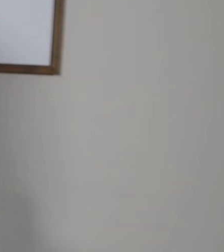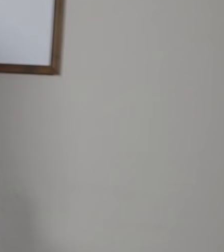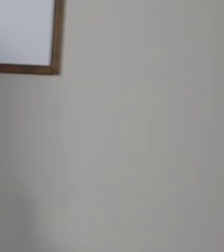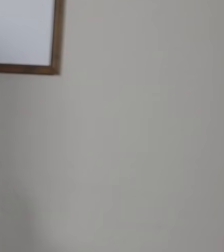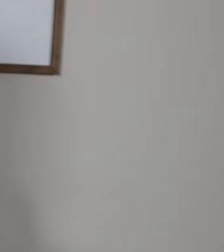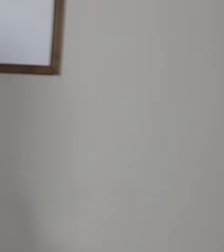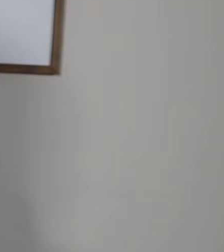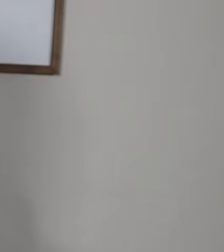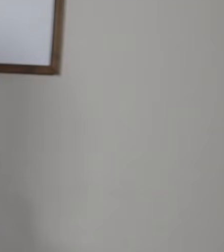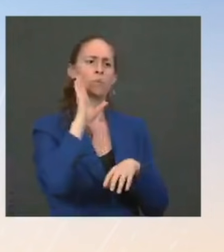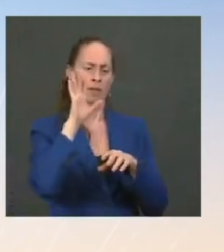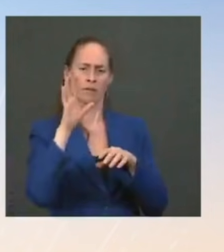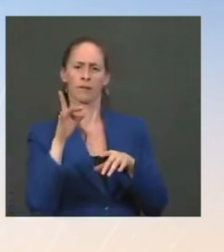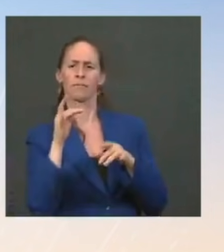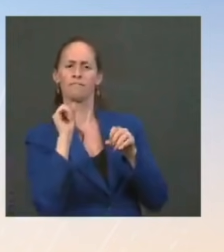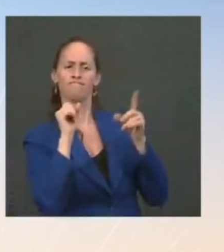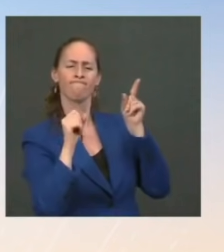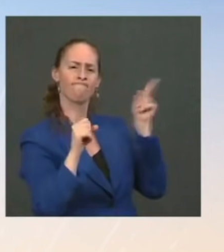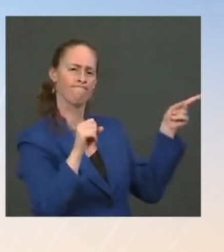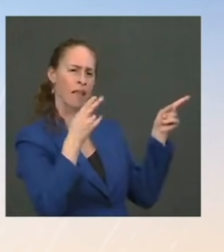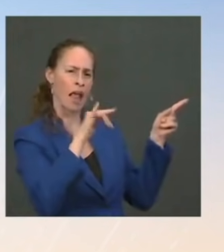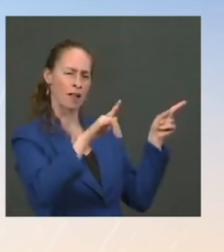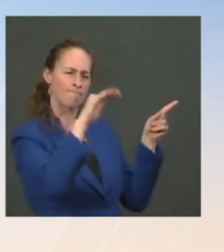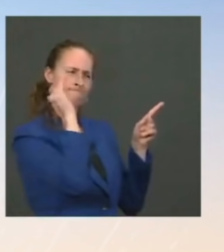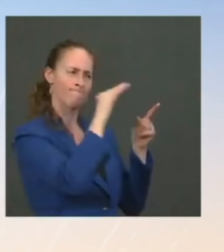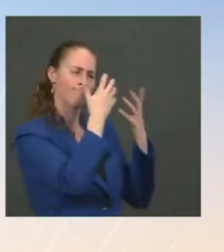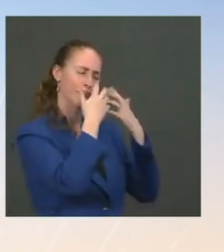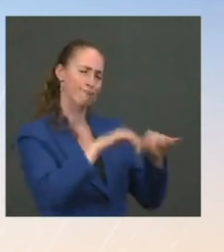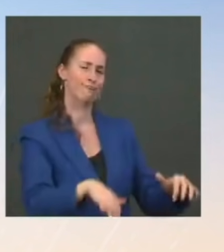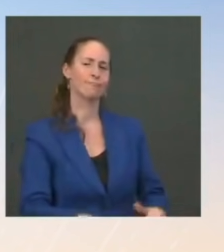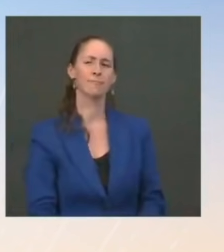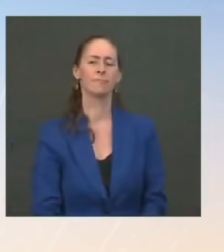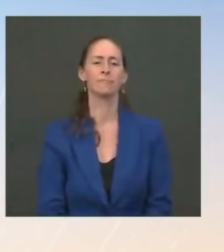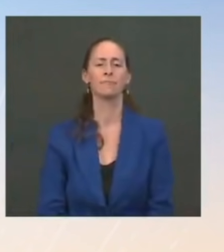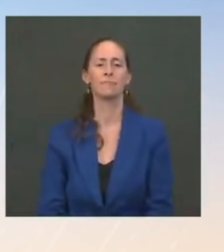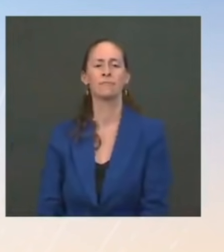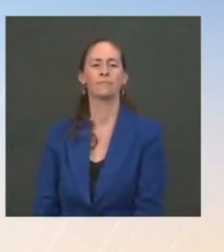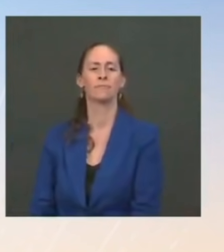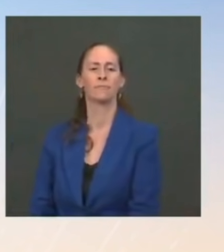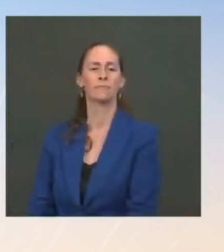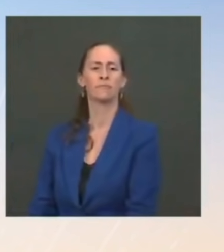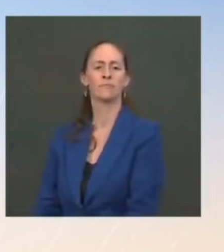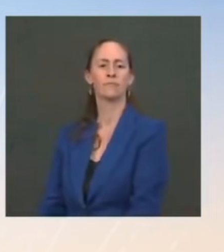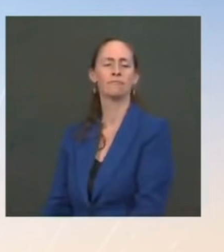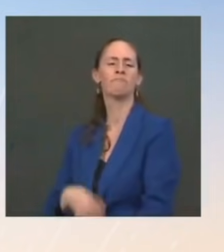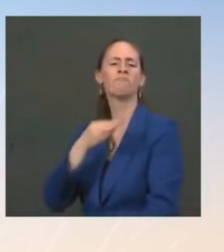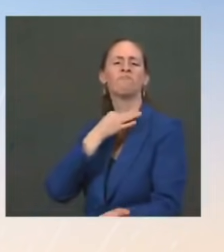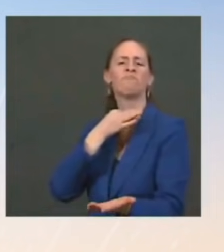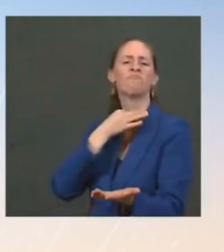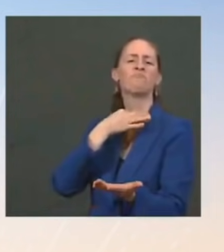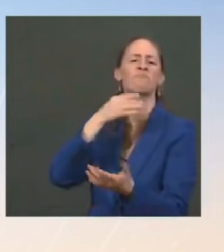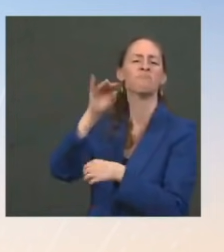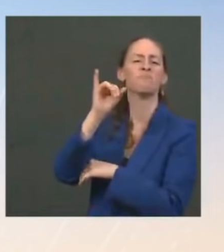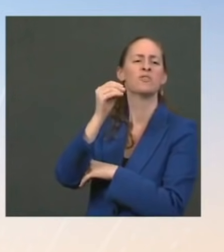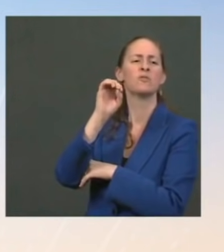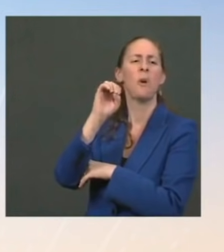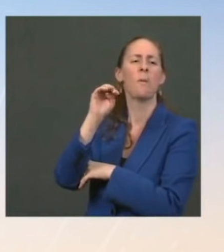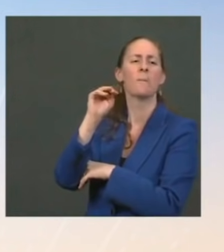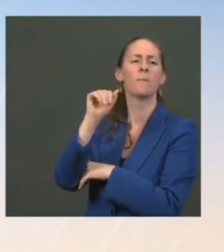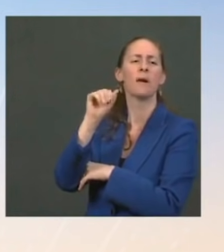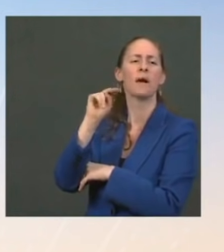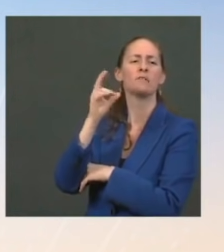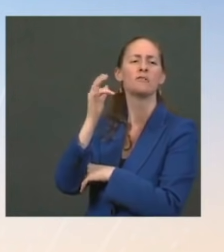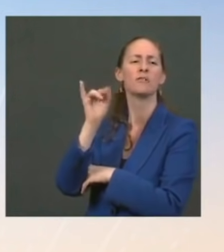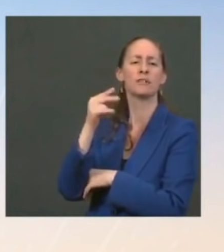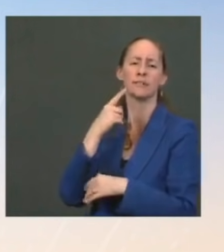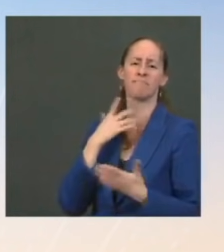be leaving the Democratic Party. And a question on Joe Manchin. There were reports that he was thinking about becoming an independent. He seemed